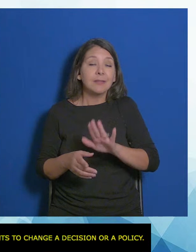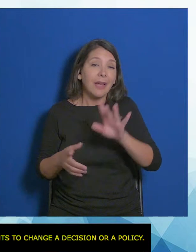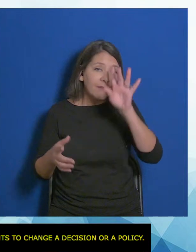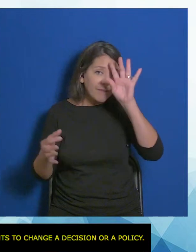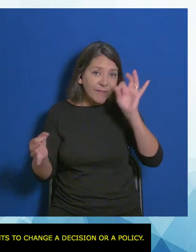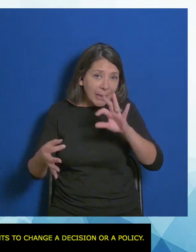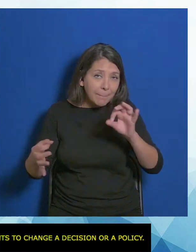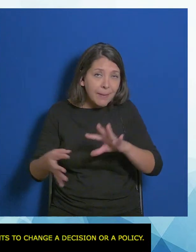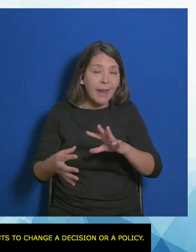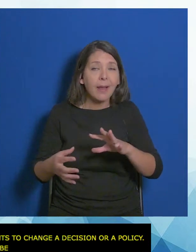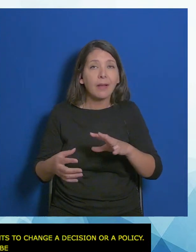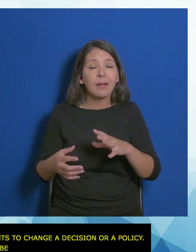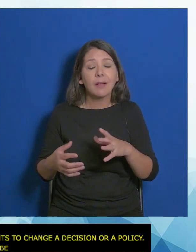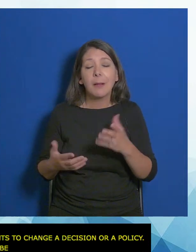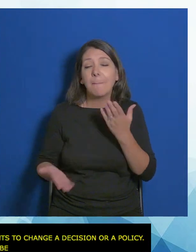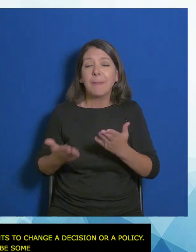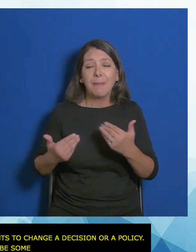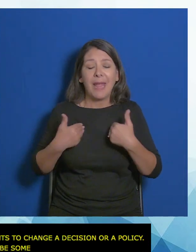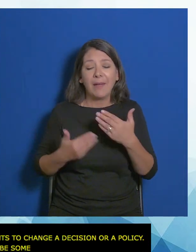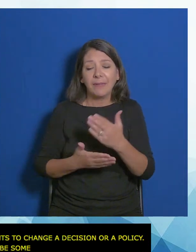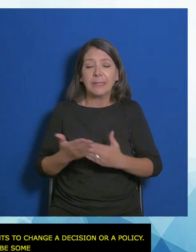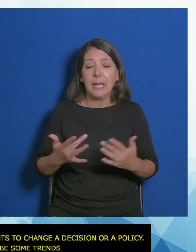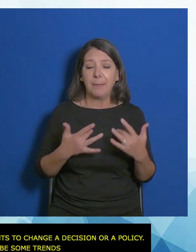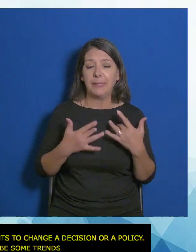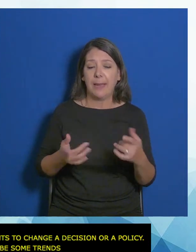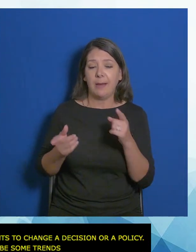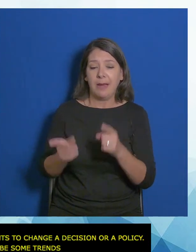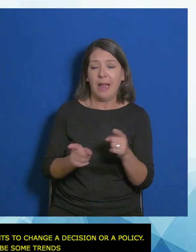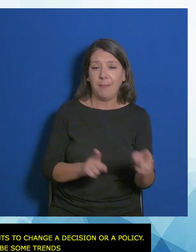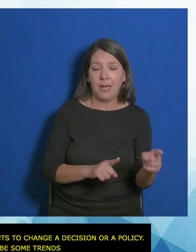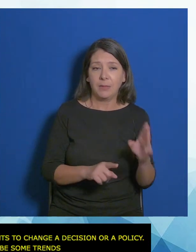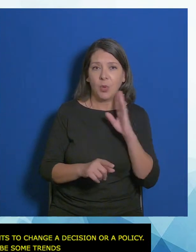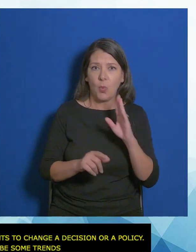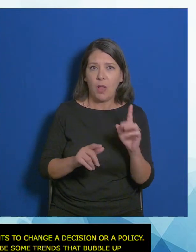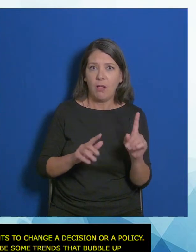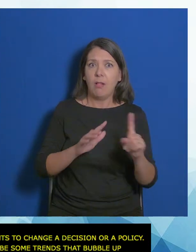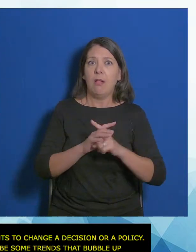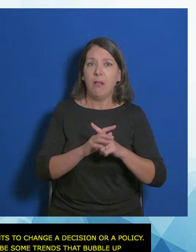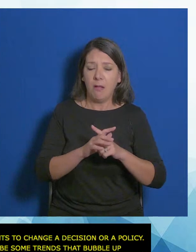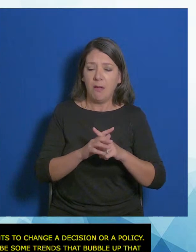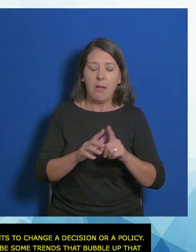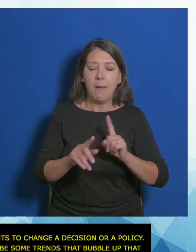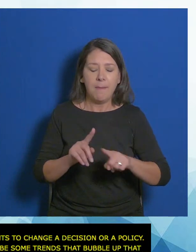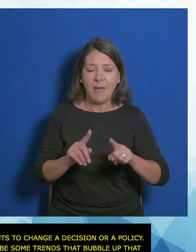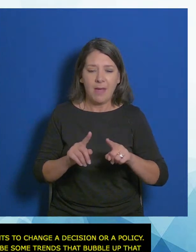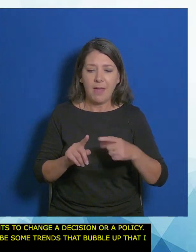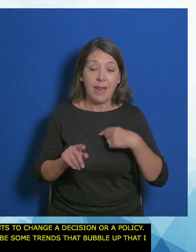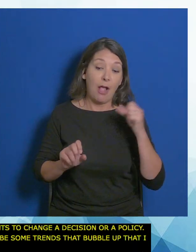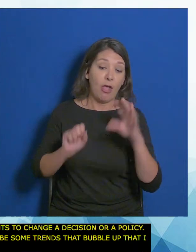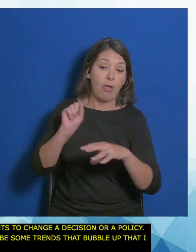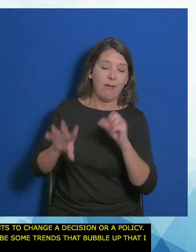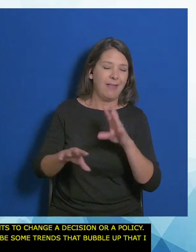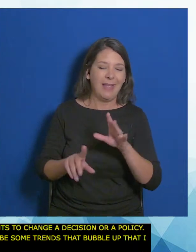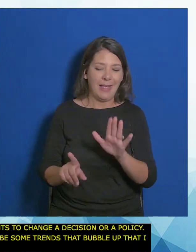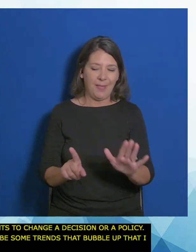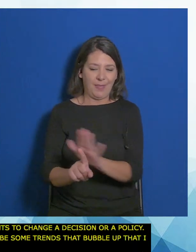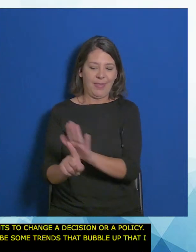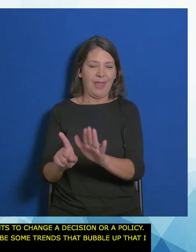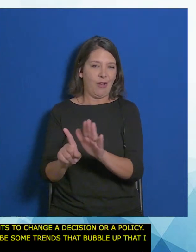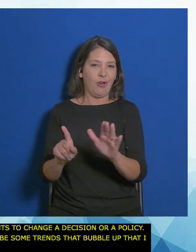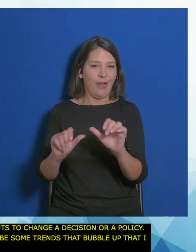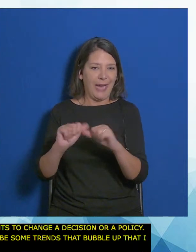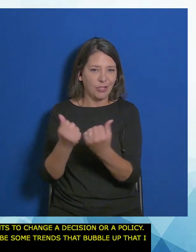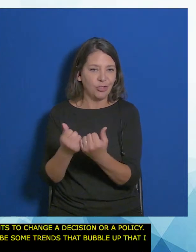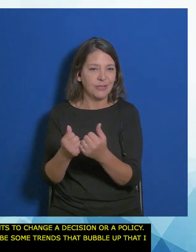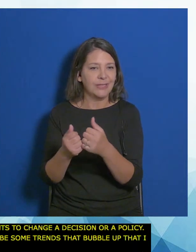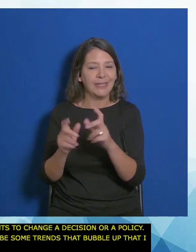some trends that bubble up that I share, but ultimately it's up to those departments and the agency to make whatever